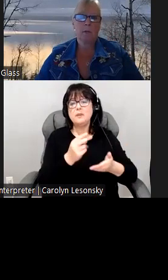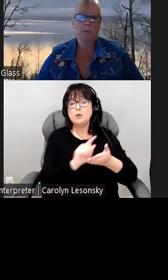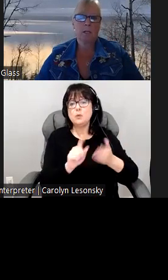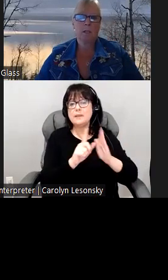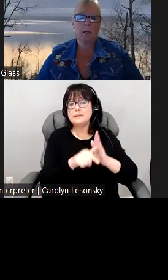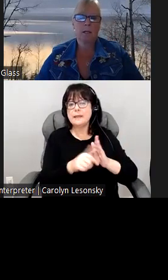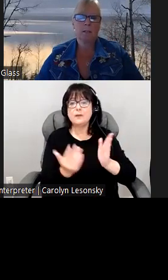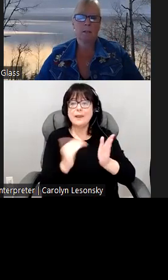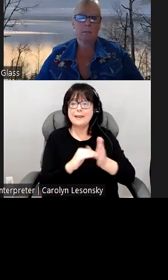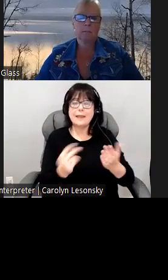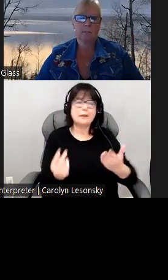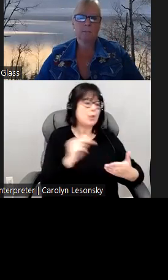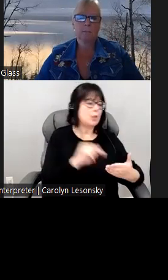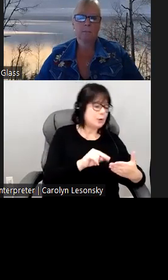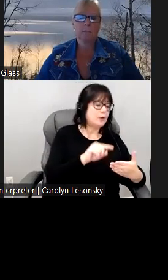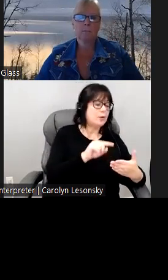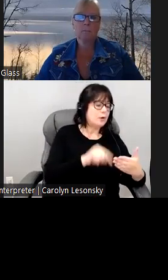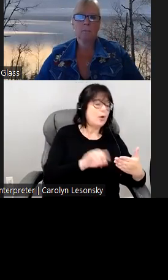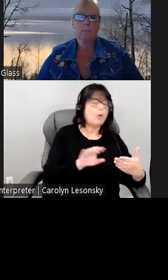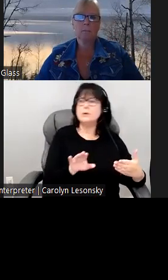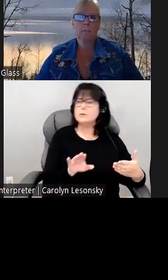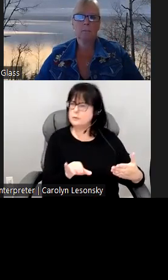also, perhaps catching it at exit.